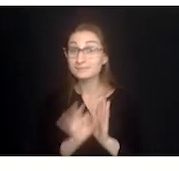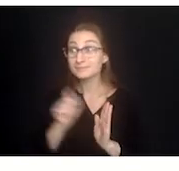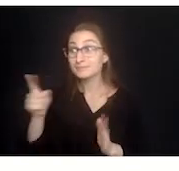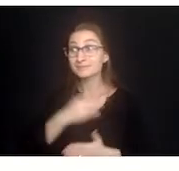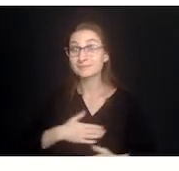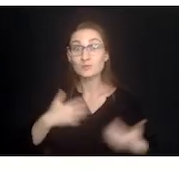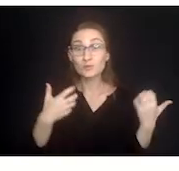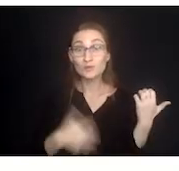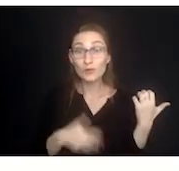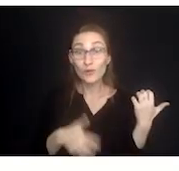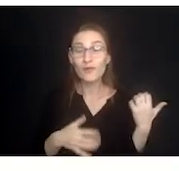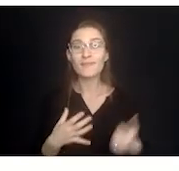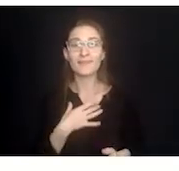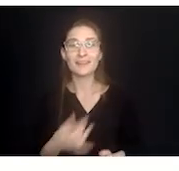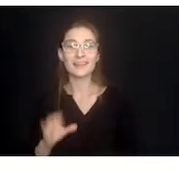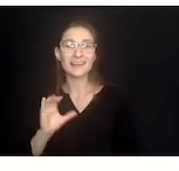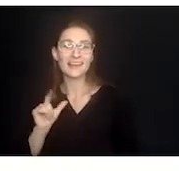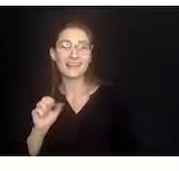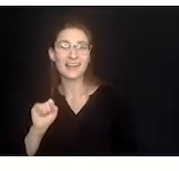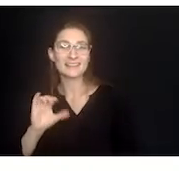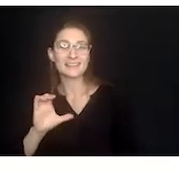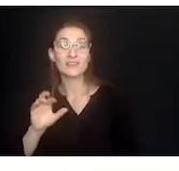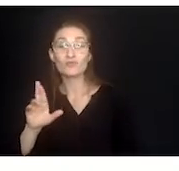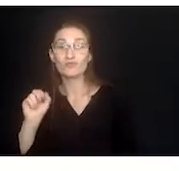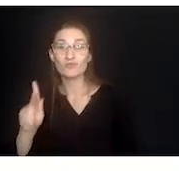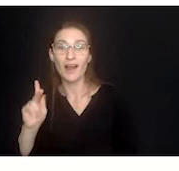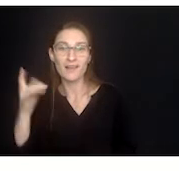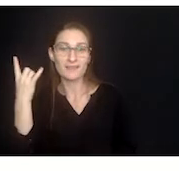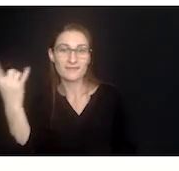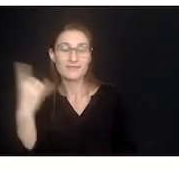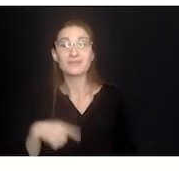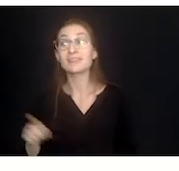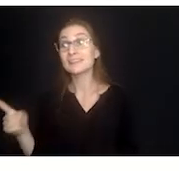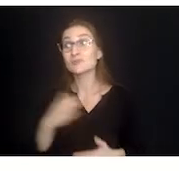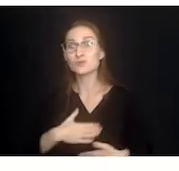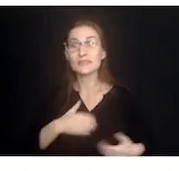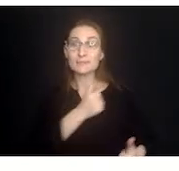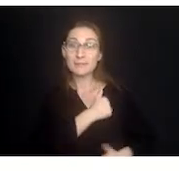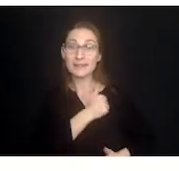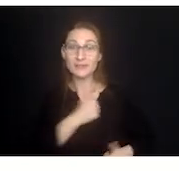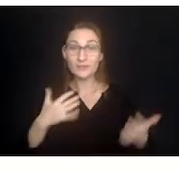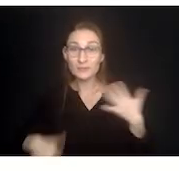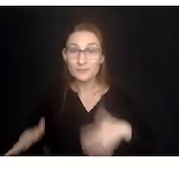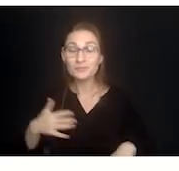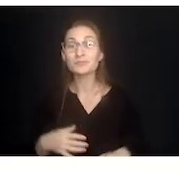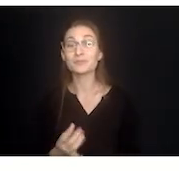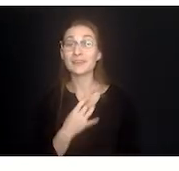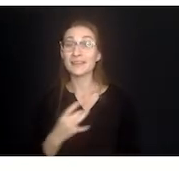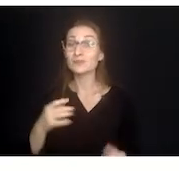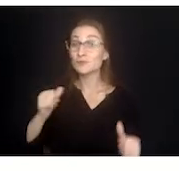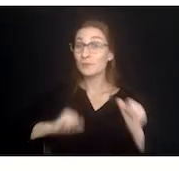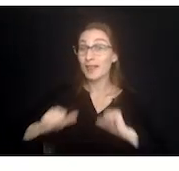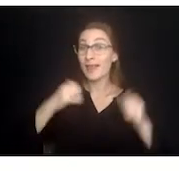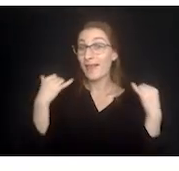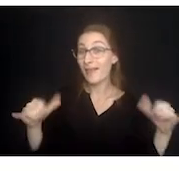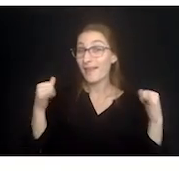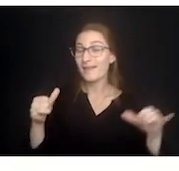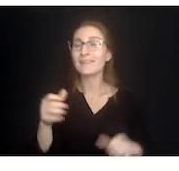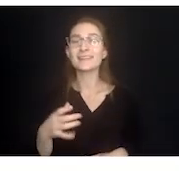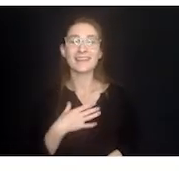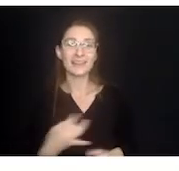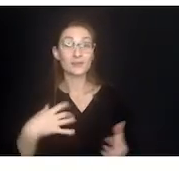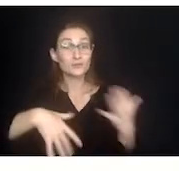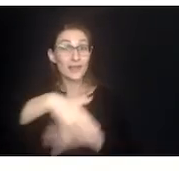daily. We discovered he likes to play the guitar, and he likes classic rock. He enjoys wearing military wear. He loves to